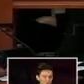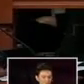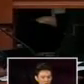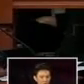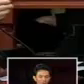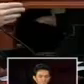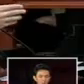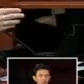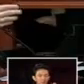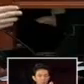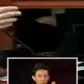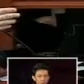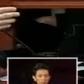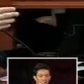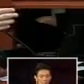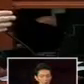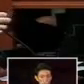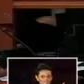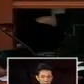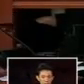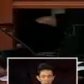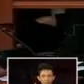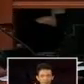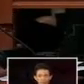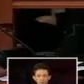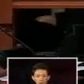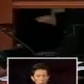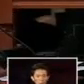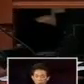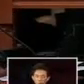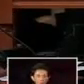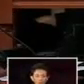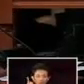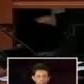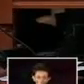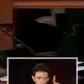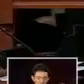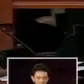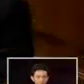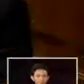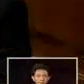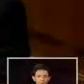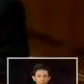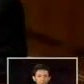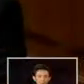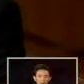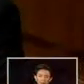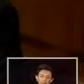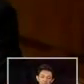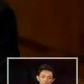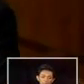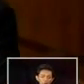halimbawa po may lumapit sa kanila ngayon na banko without a sopina without the order of this impeachment court at sabihin